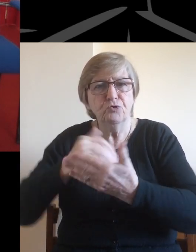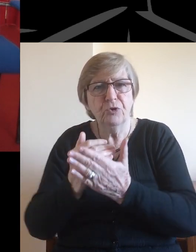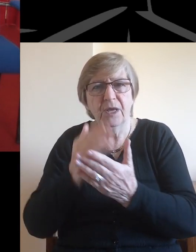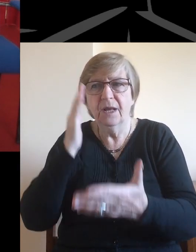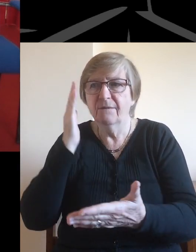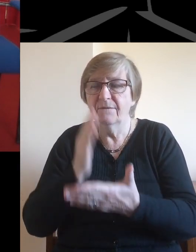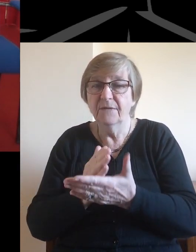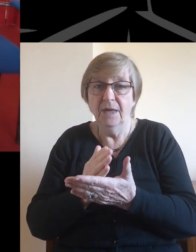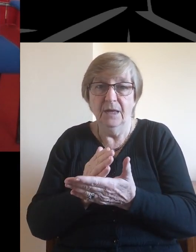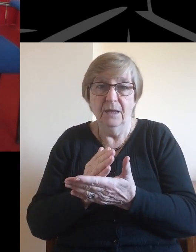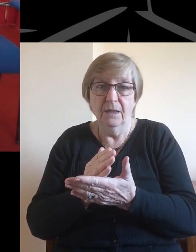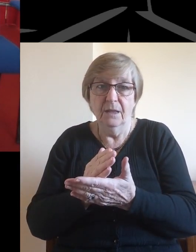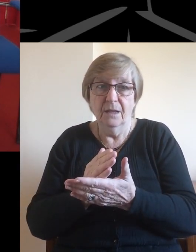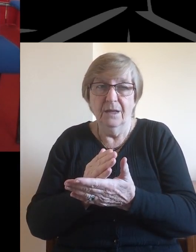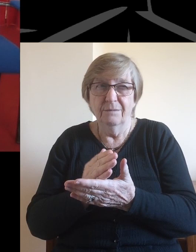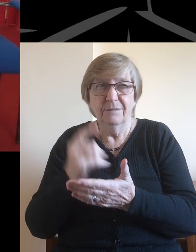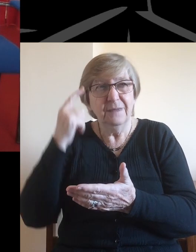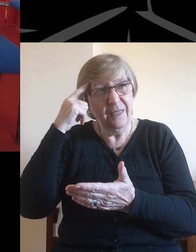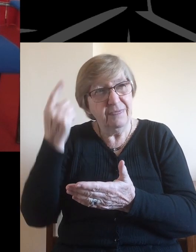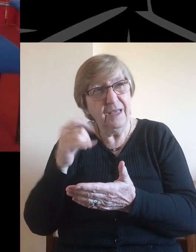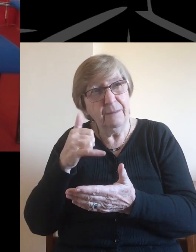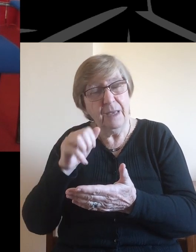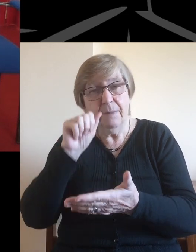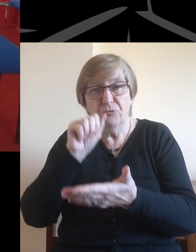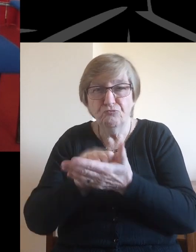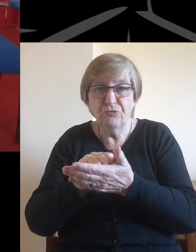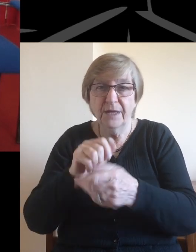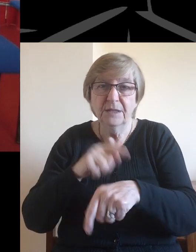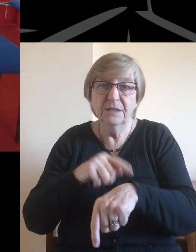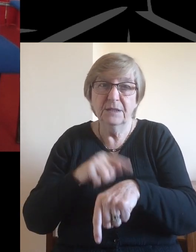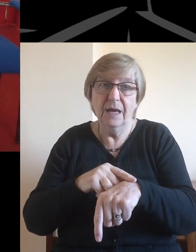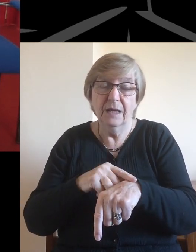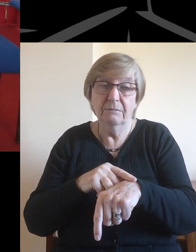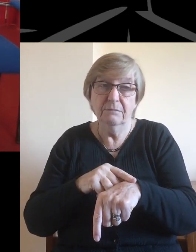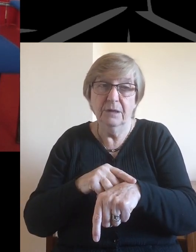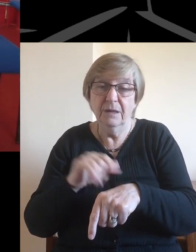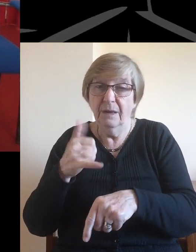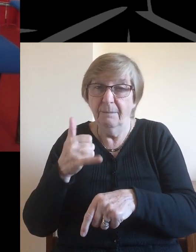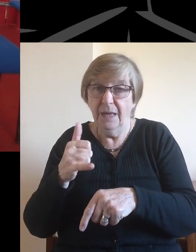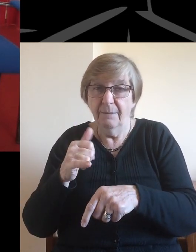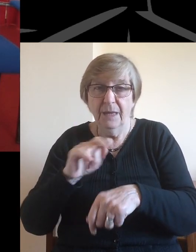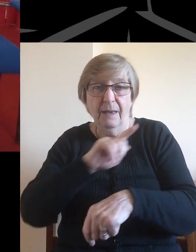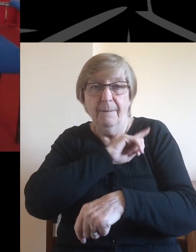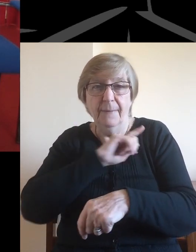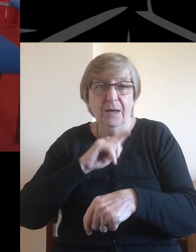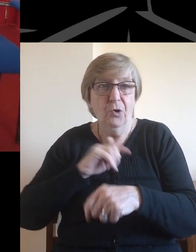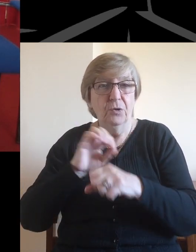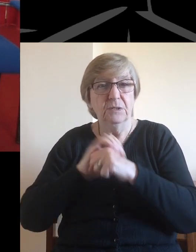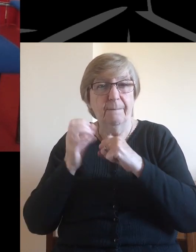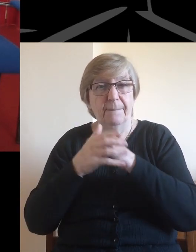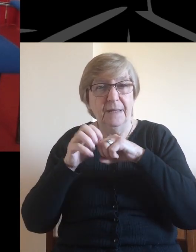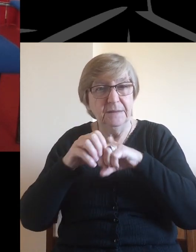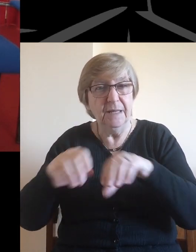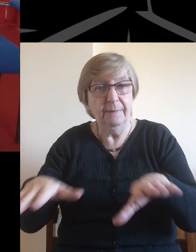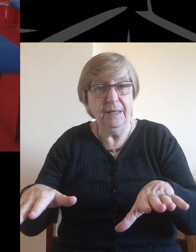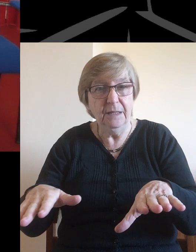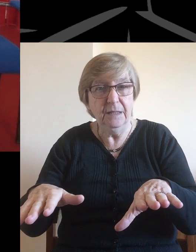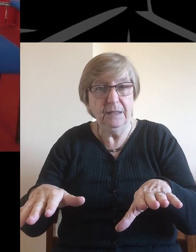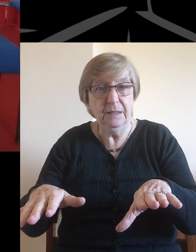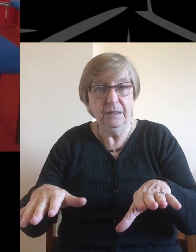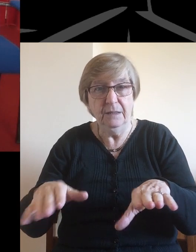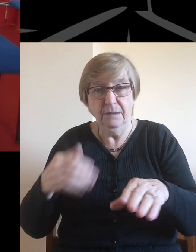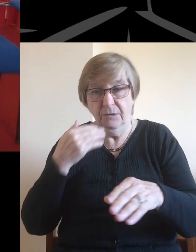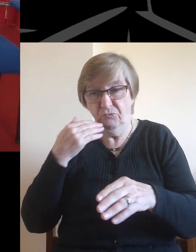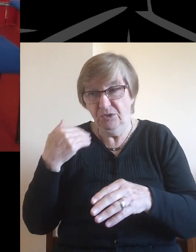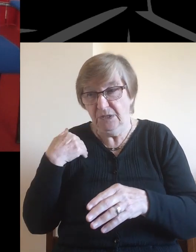Partly because, of course, it's a ripe time. I'm not sure how much lasting change there will be because of the pandemic experience